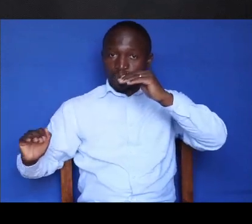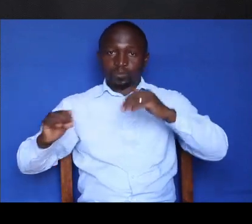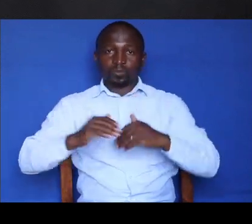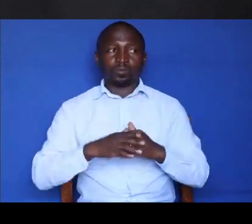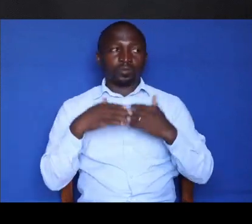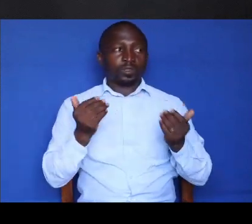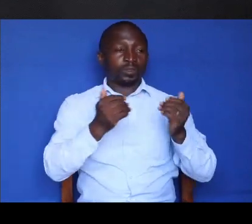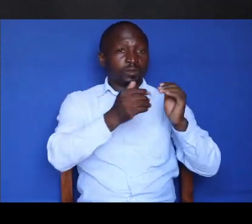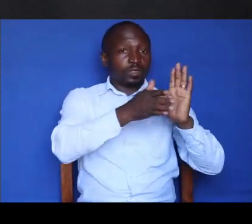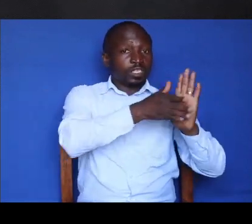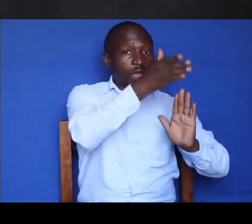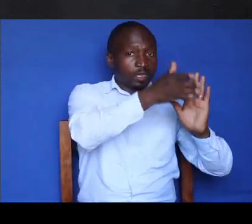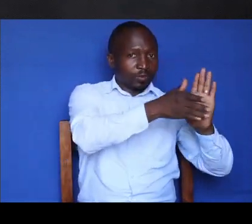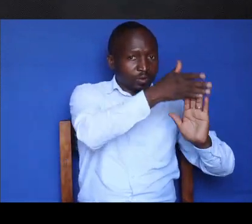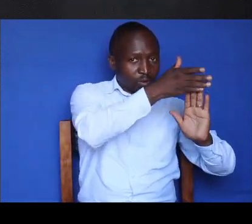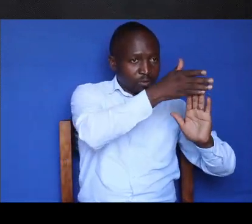The source,